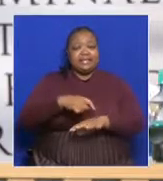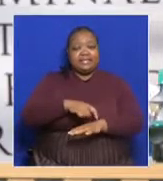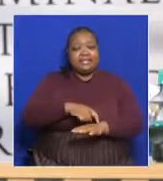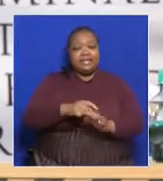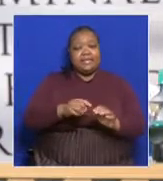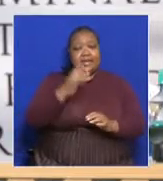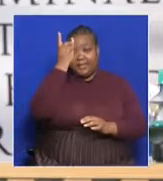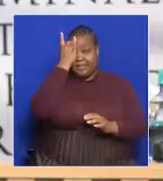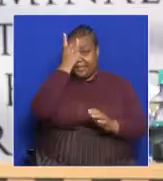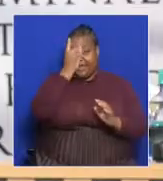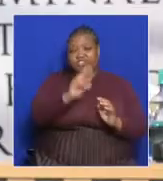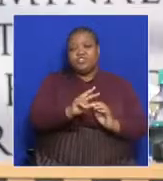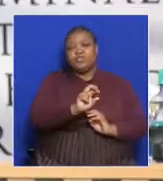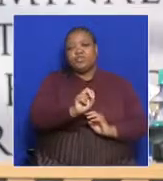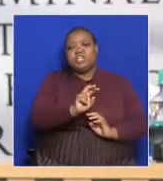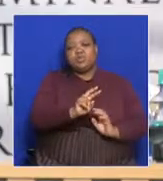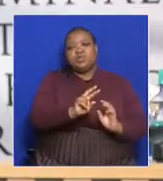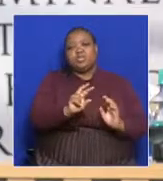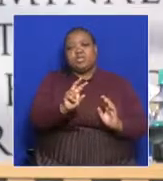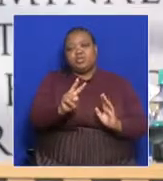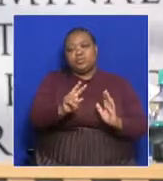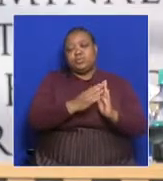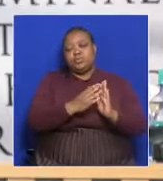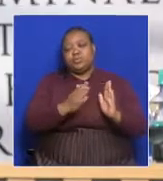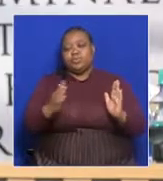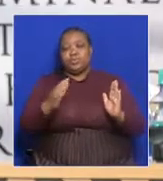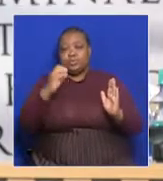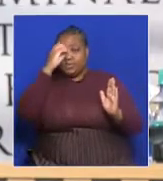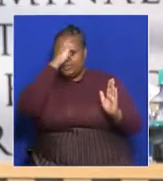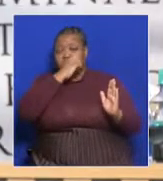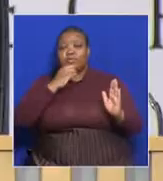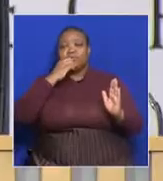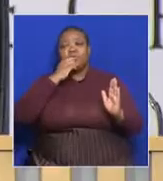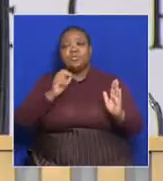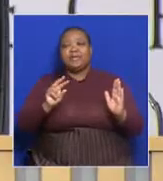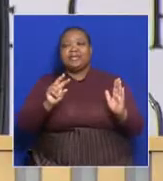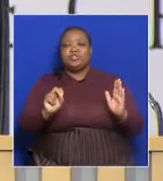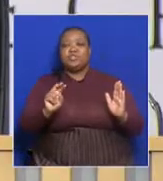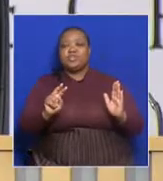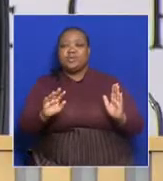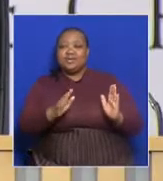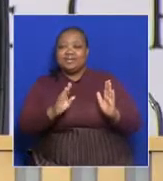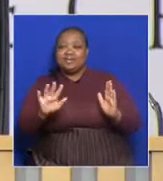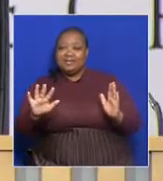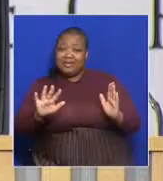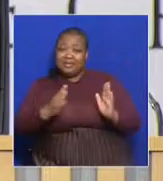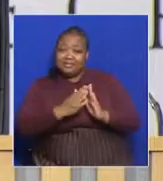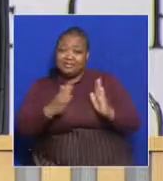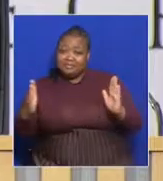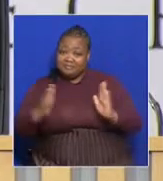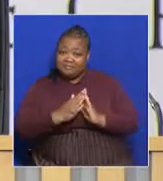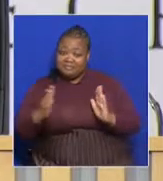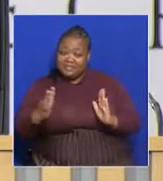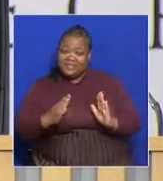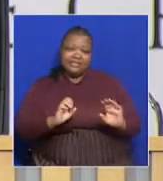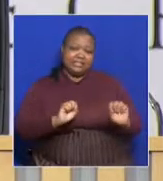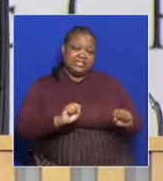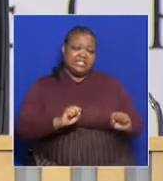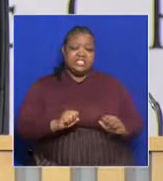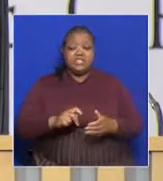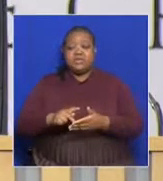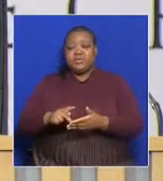October 2025. Yes. Okay, live with that. All right. Now let's go to page 570.